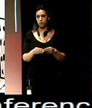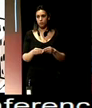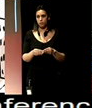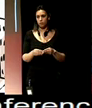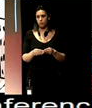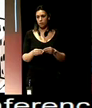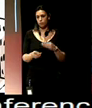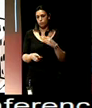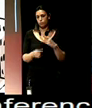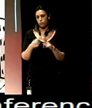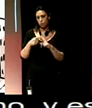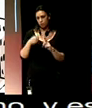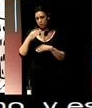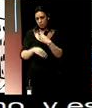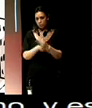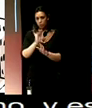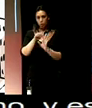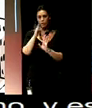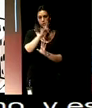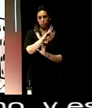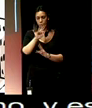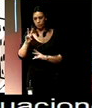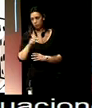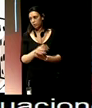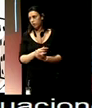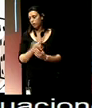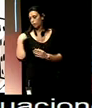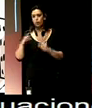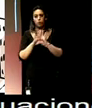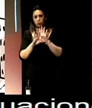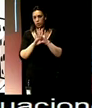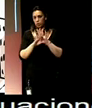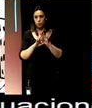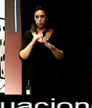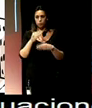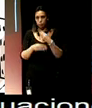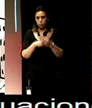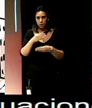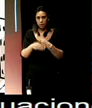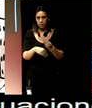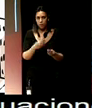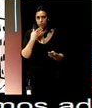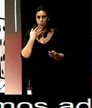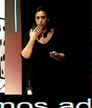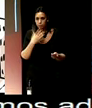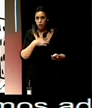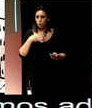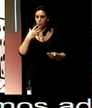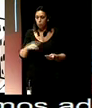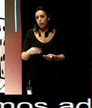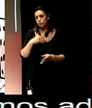summary what we have been doing in museums, trying to adapt as much as